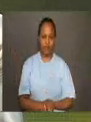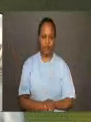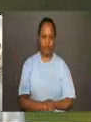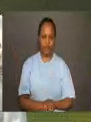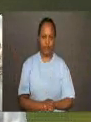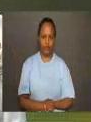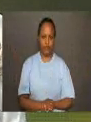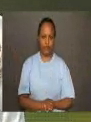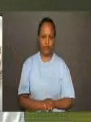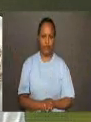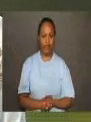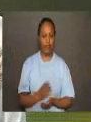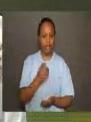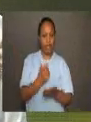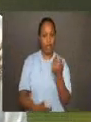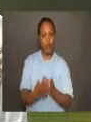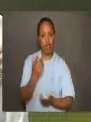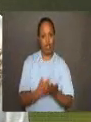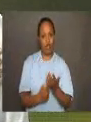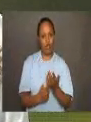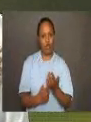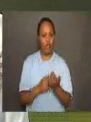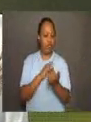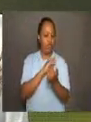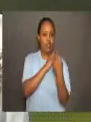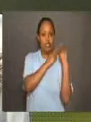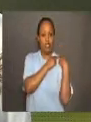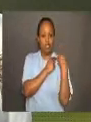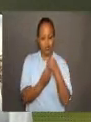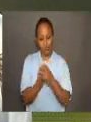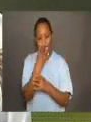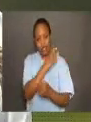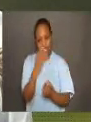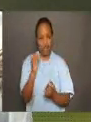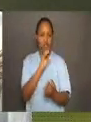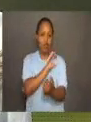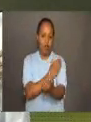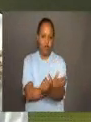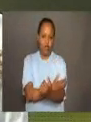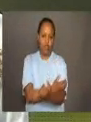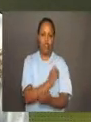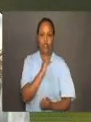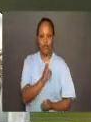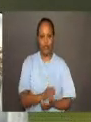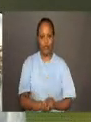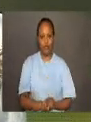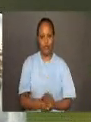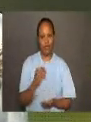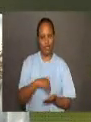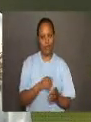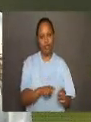We will talk about the sources of authority and power, and we will discuss